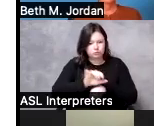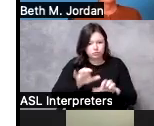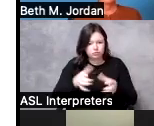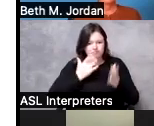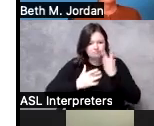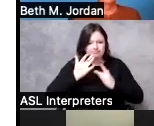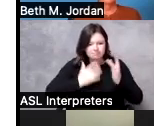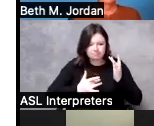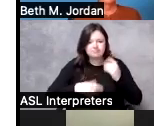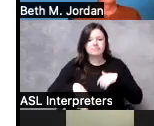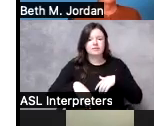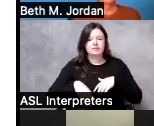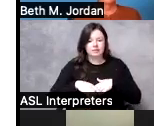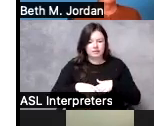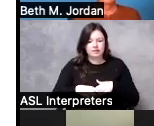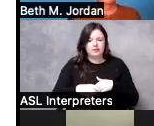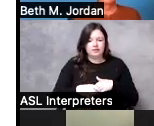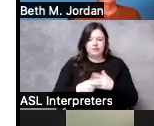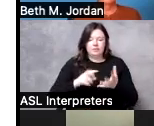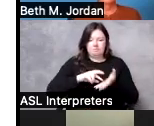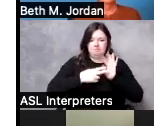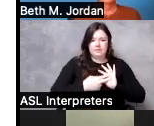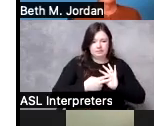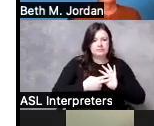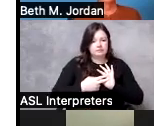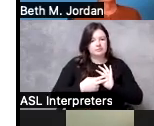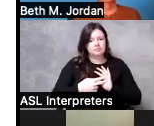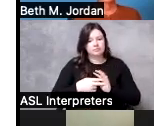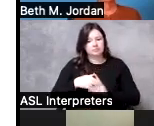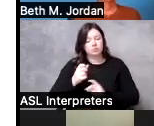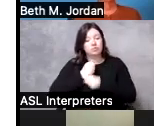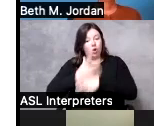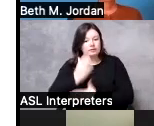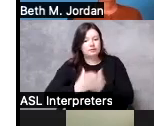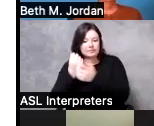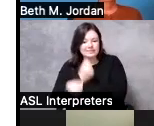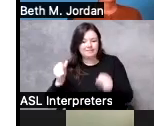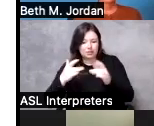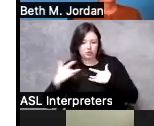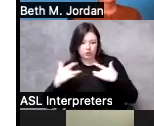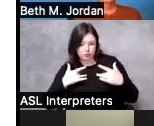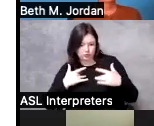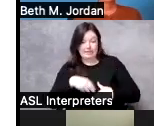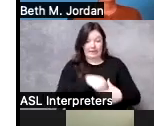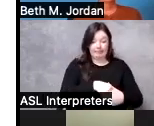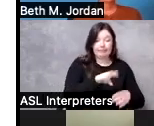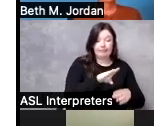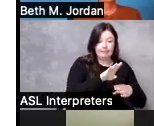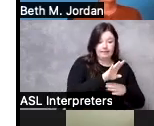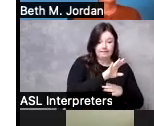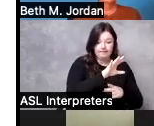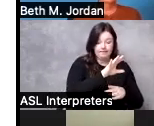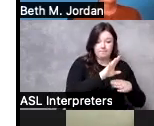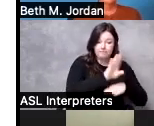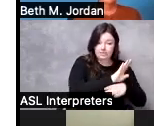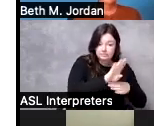you start to run into safety concerns, either in facilities or in the community. And so you have